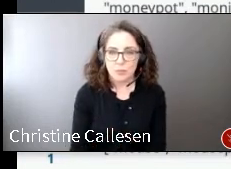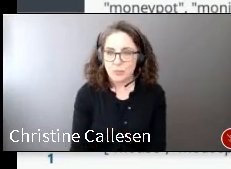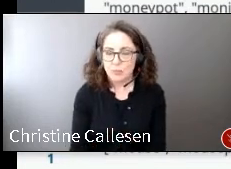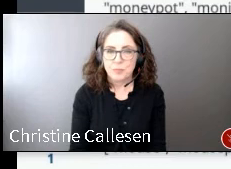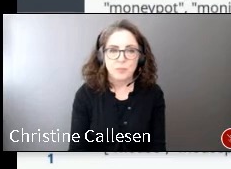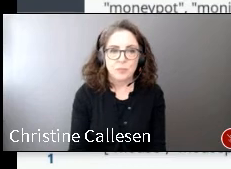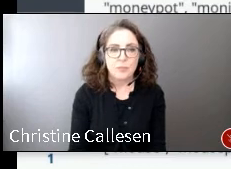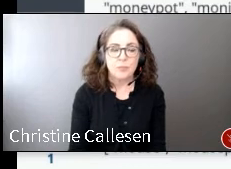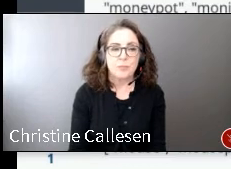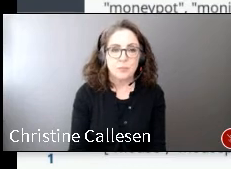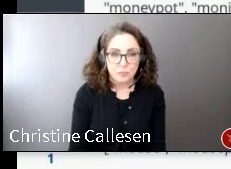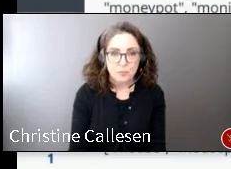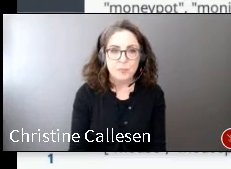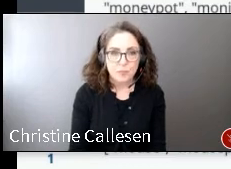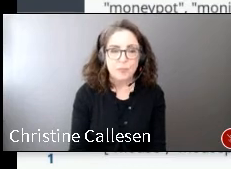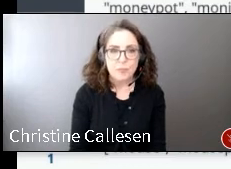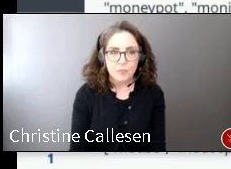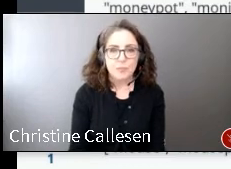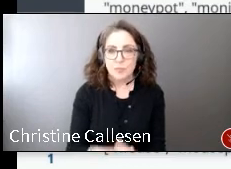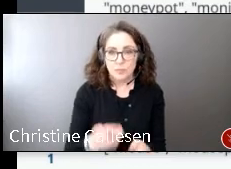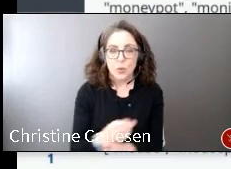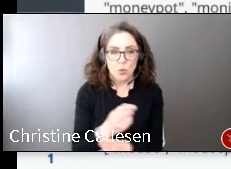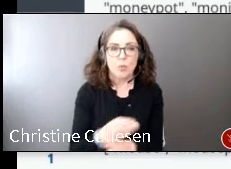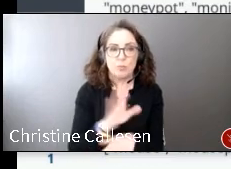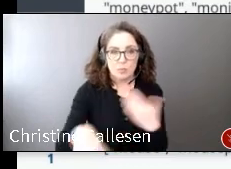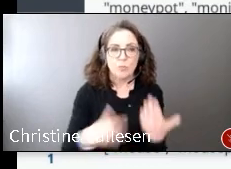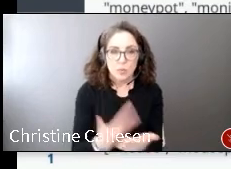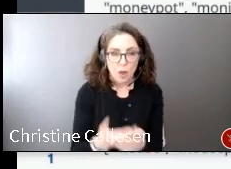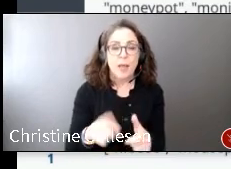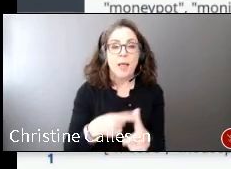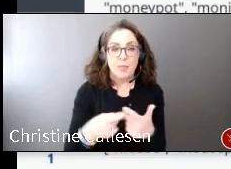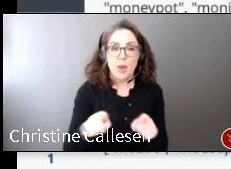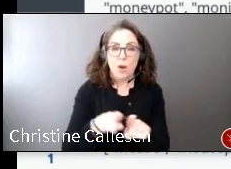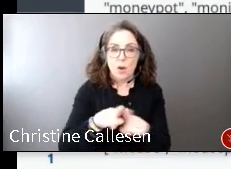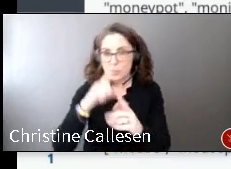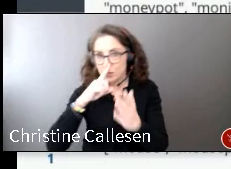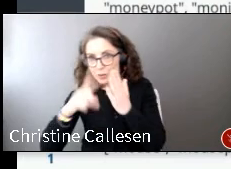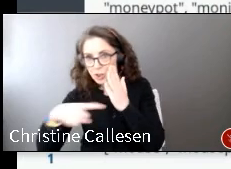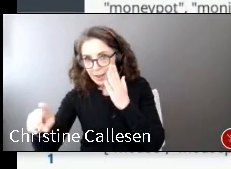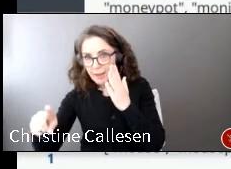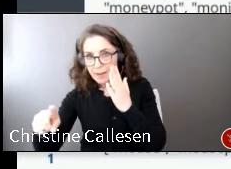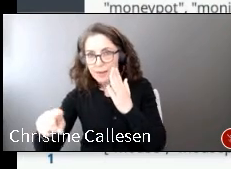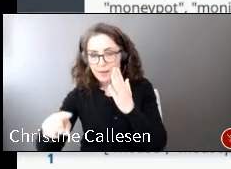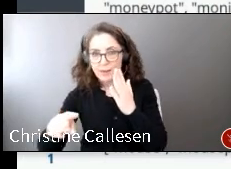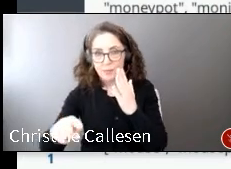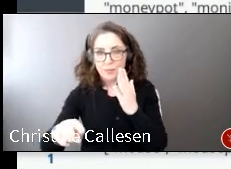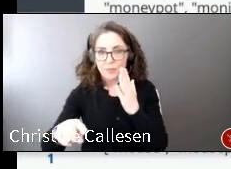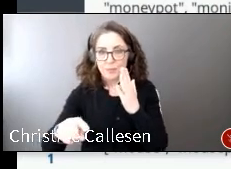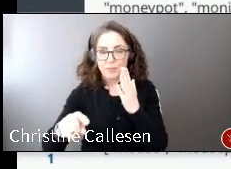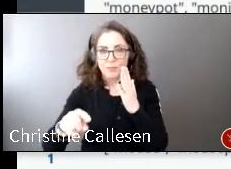Here you can see you can use the autocomplete, and then you could also like check the